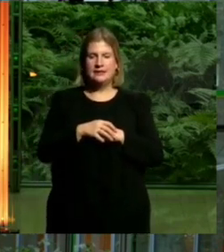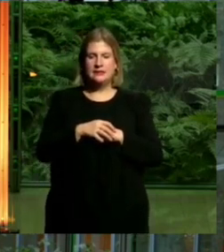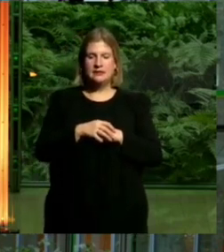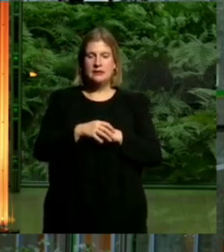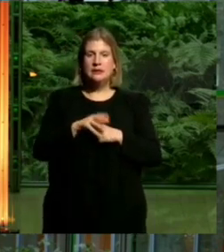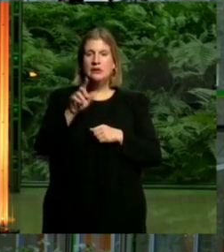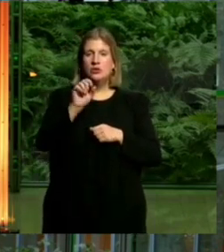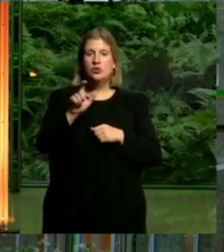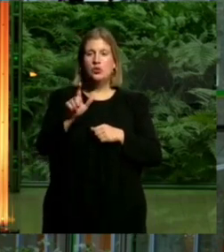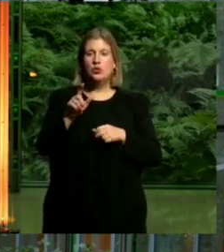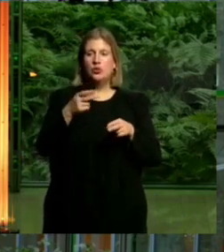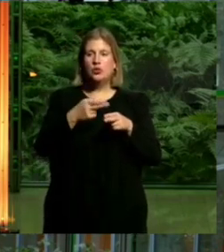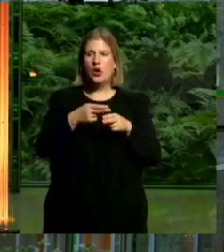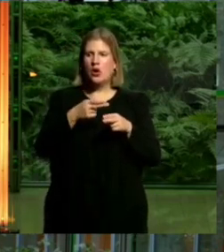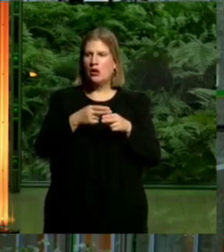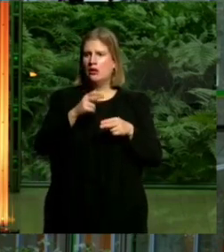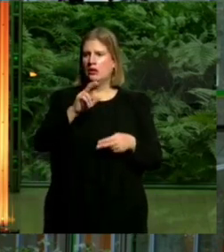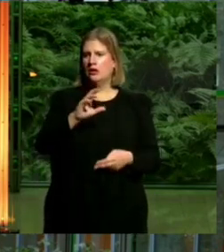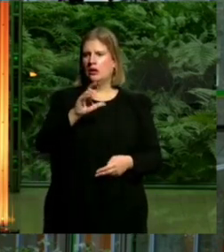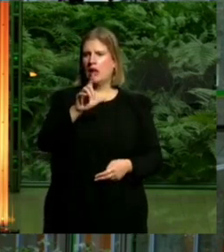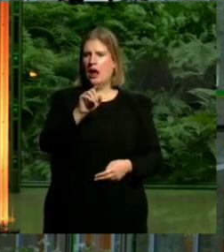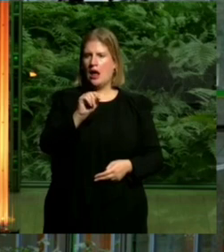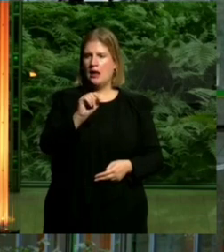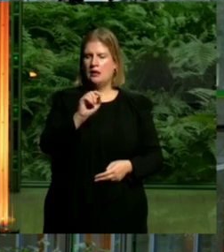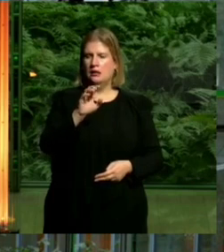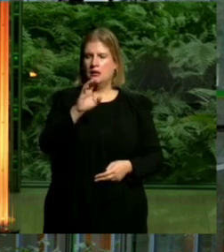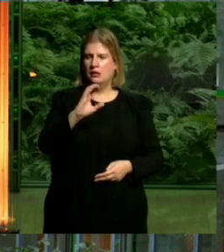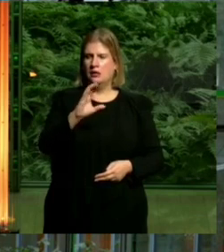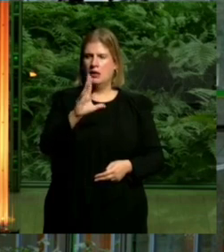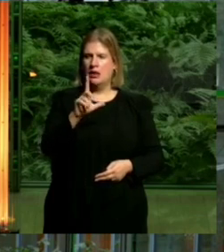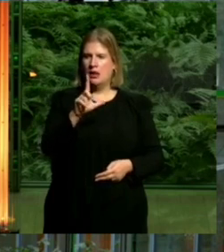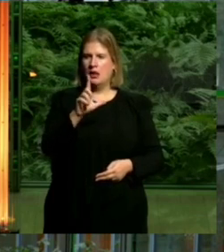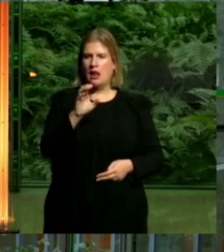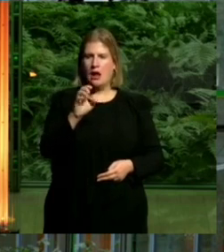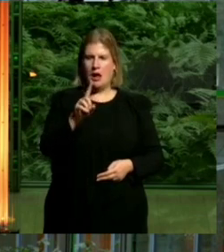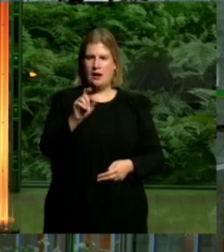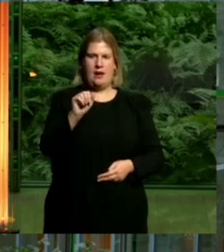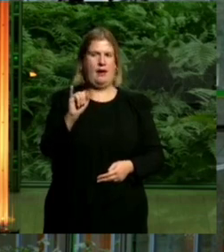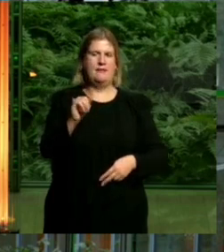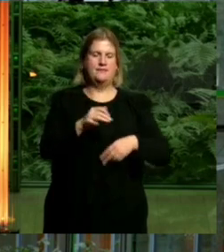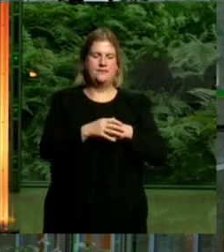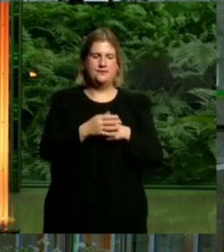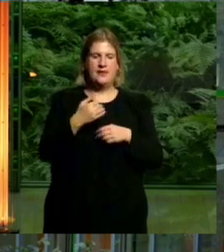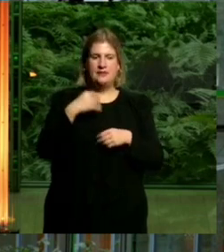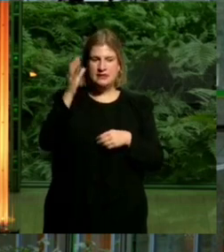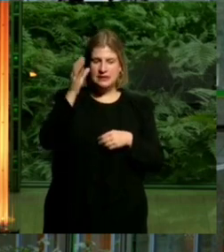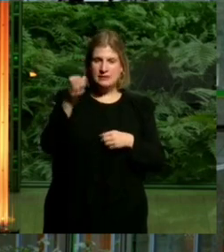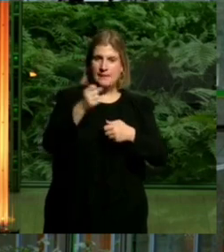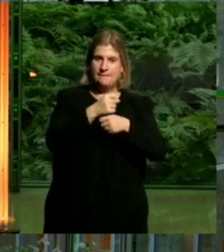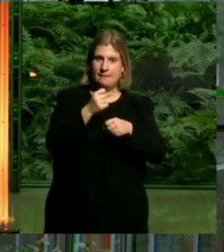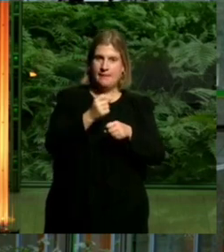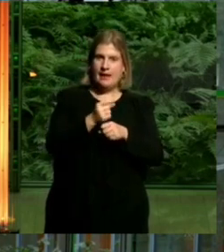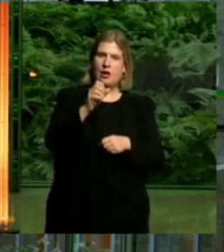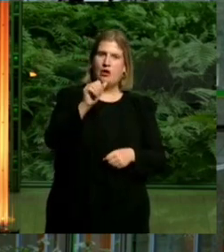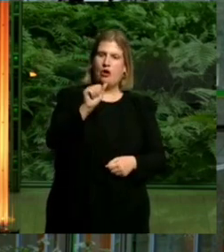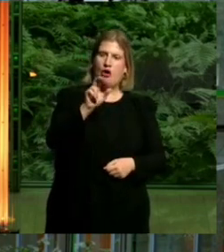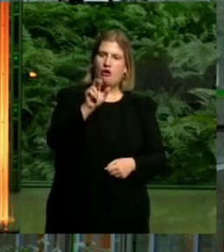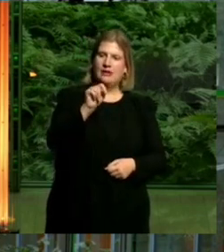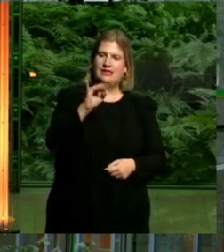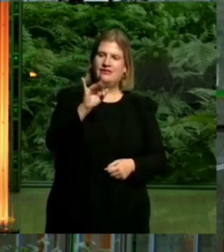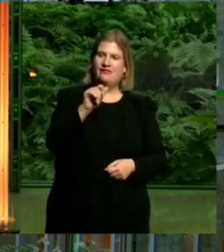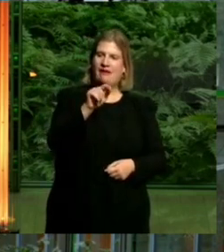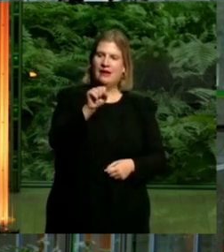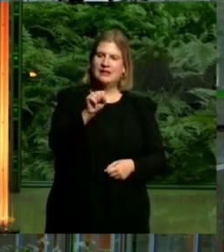there called Claude AI, very similar to ChatGPT, but it has this concept of creating artifacts and publishing them to the